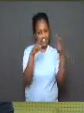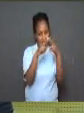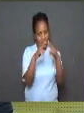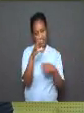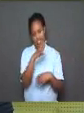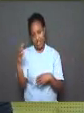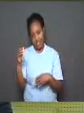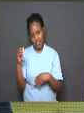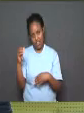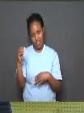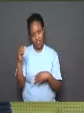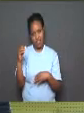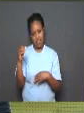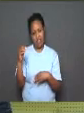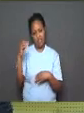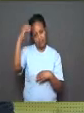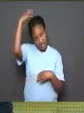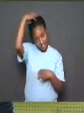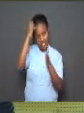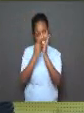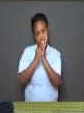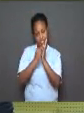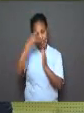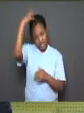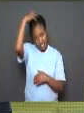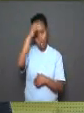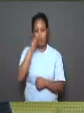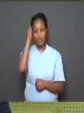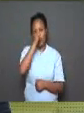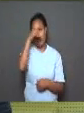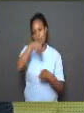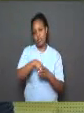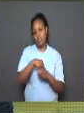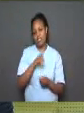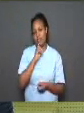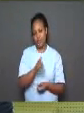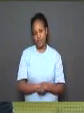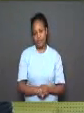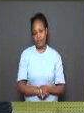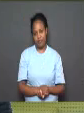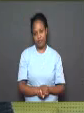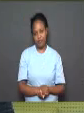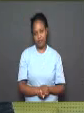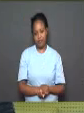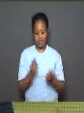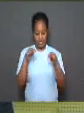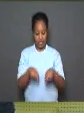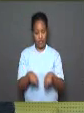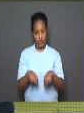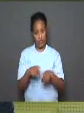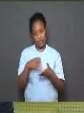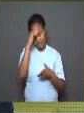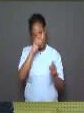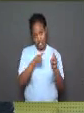the federal and state constitutions in Ethiopia. In